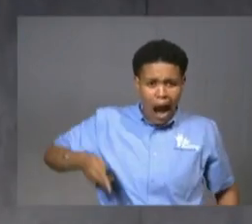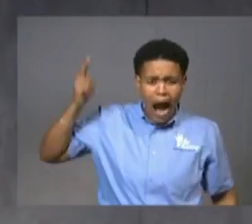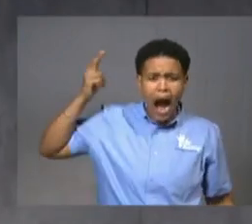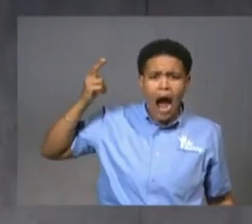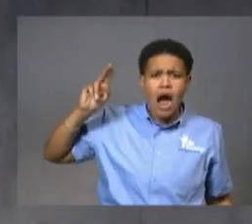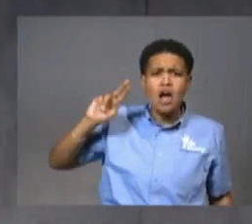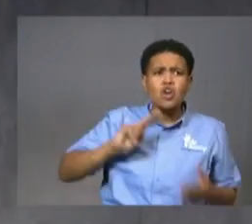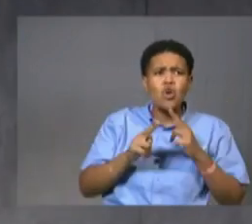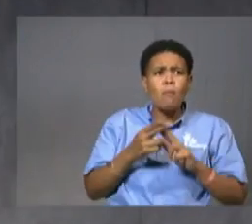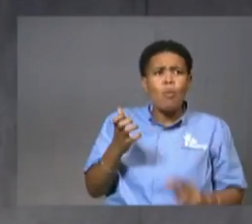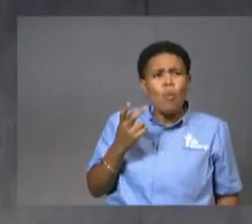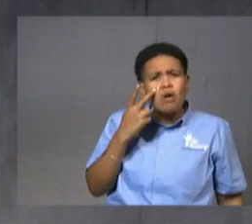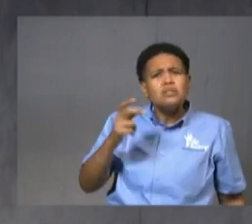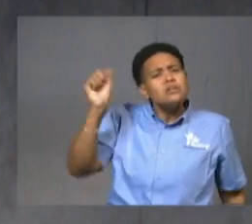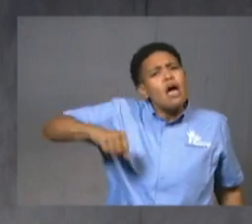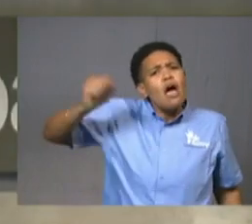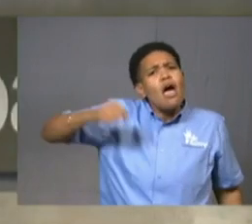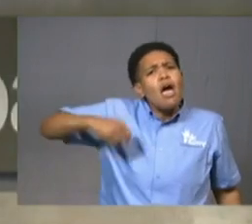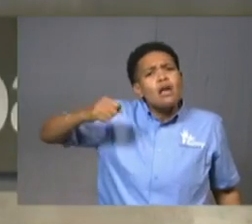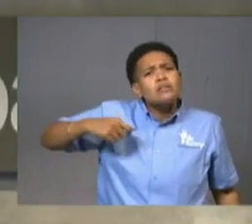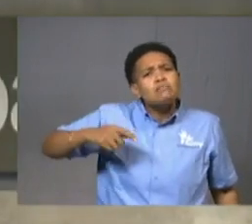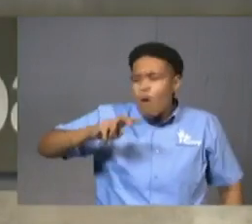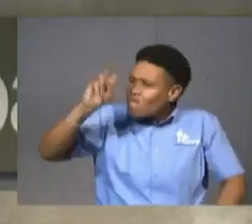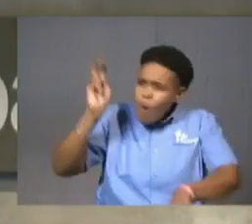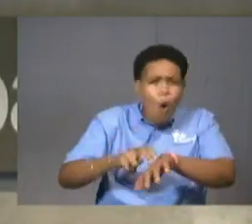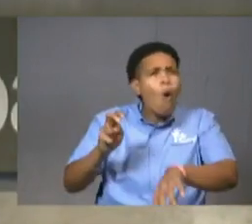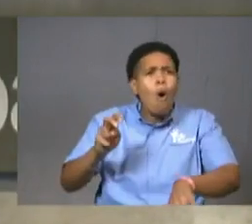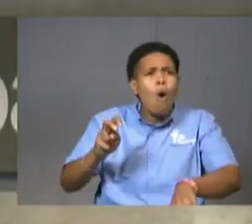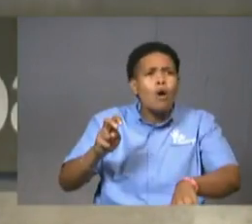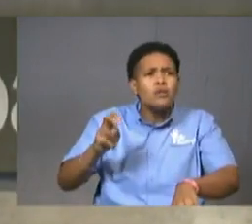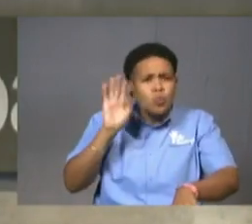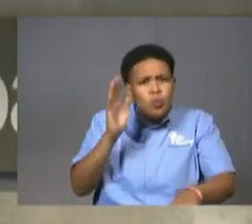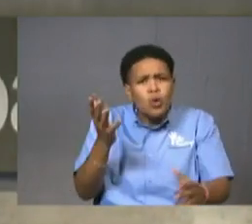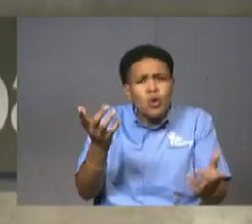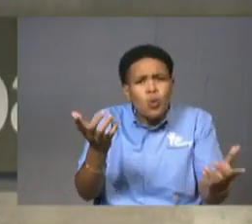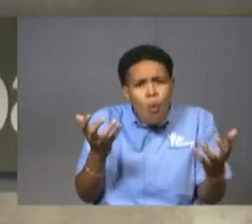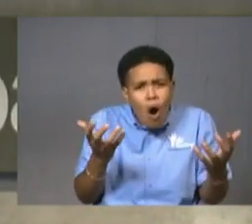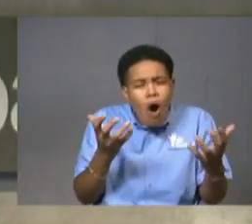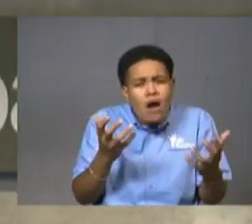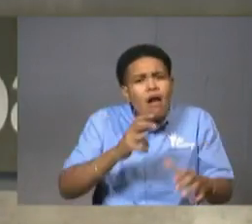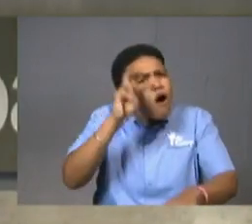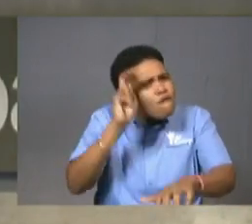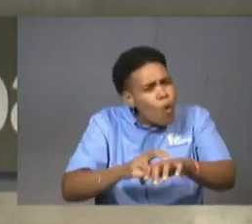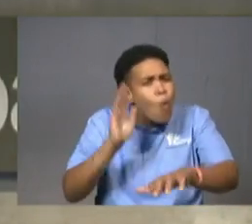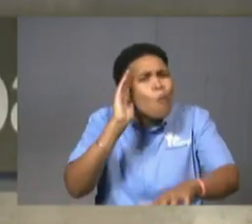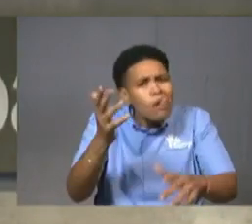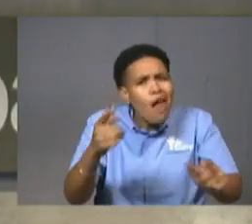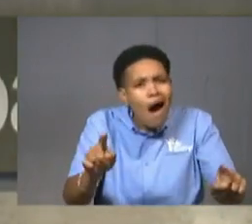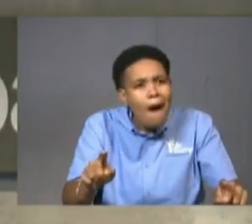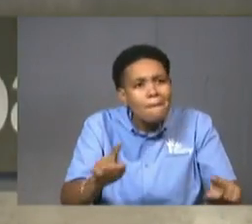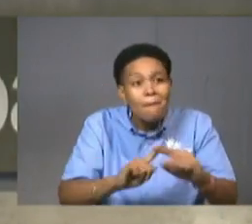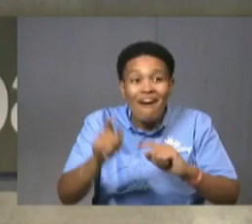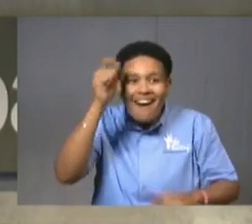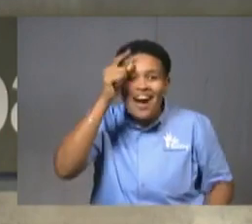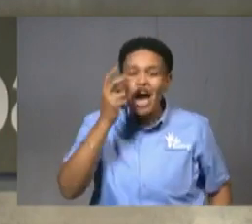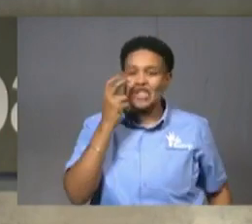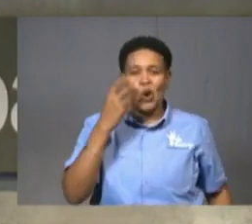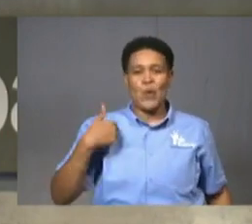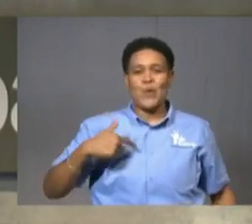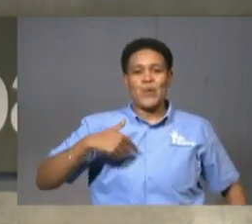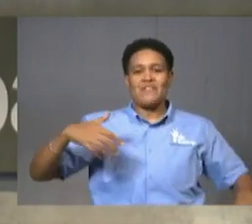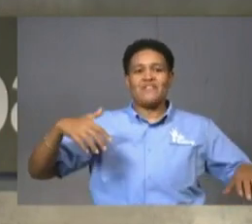Of course we do, and of course we will. But it is undoubtedly the case that we